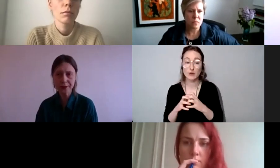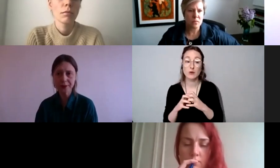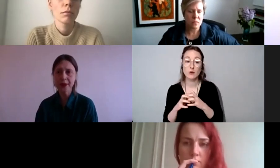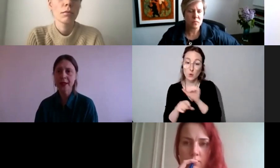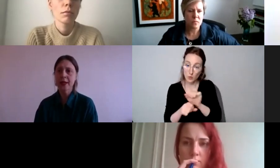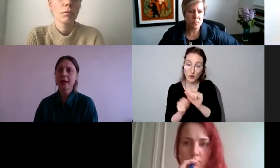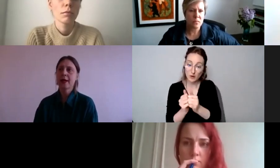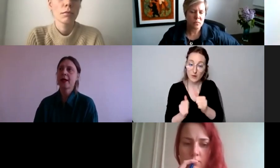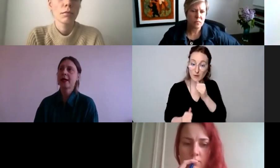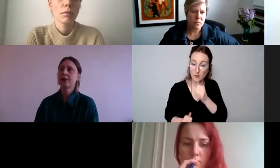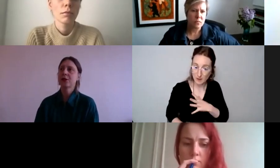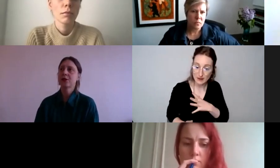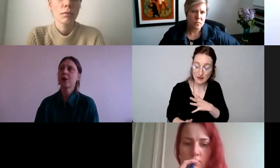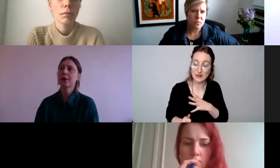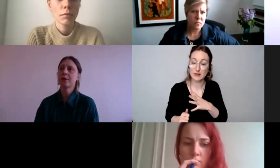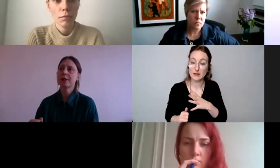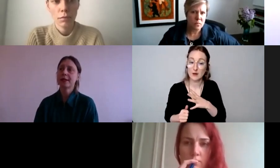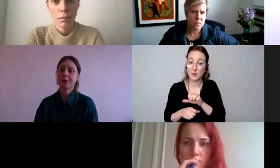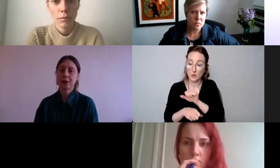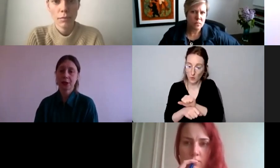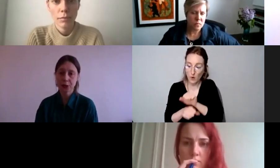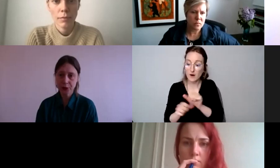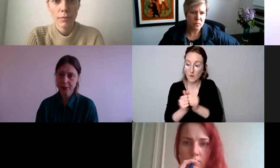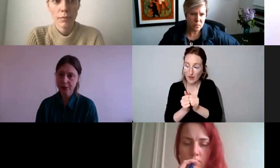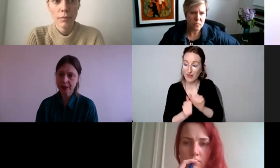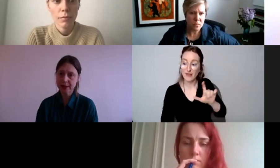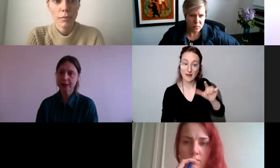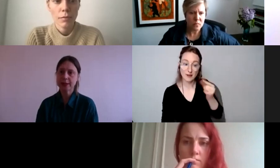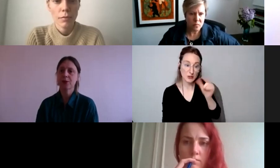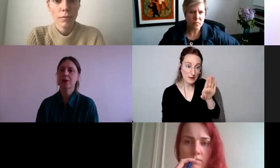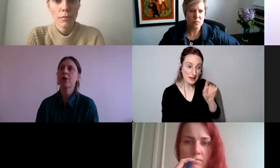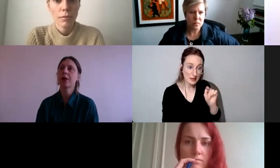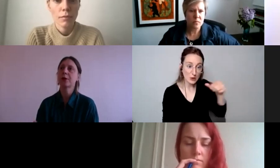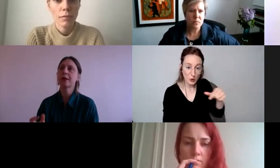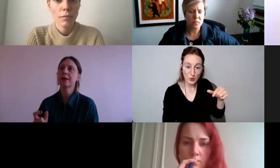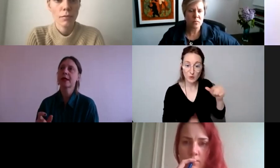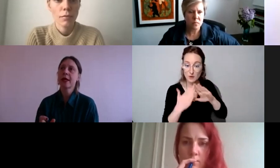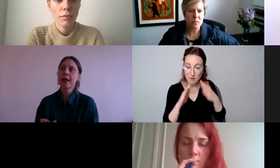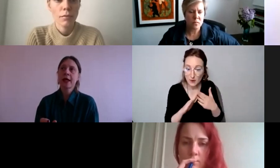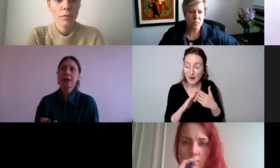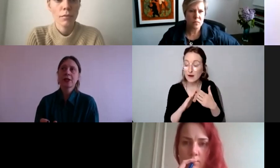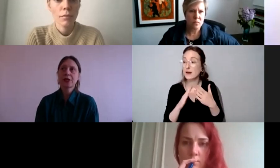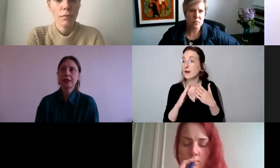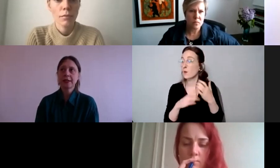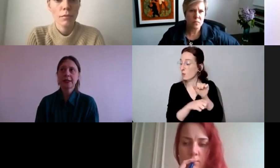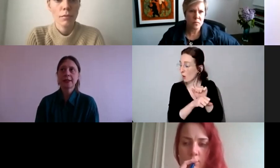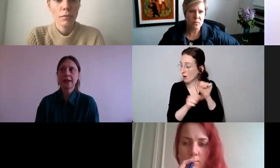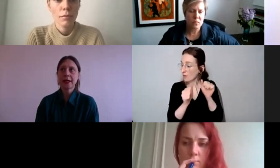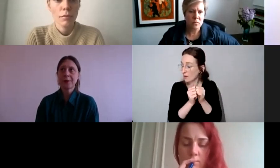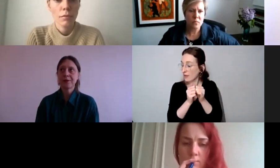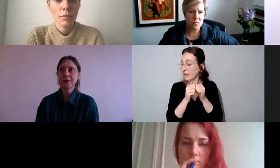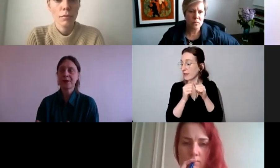women. It was work with LGBTQ community. It was work with